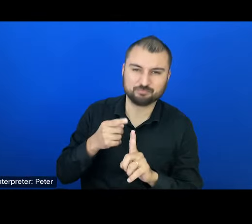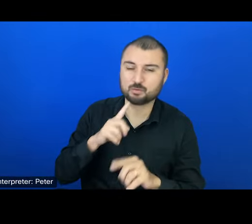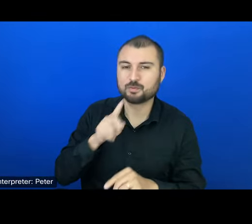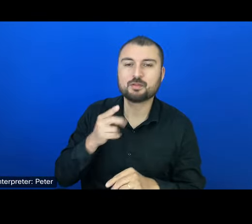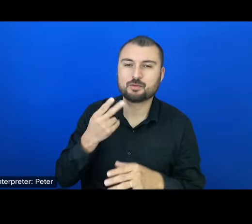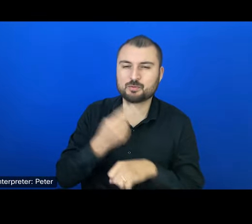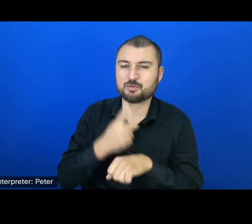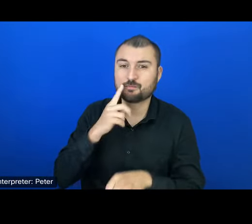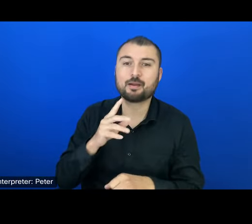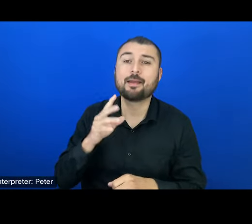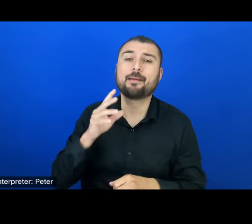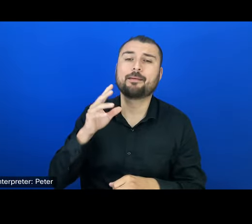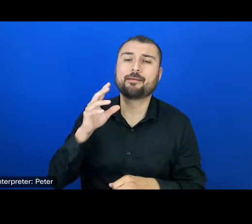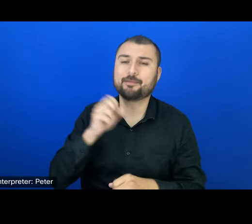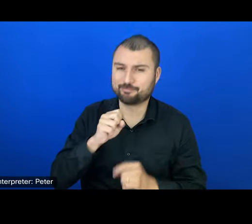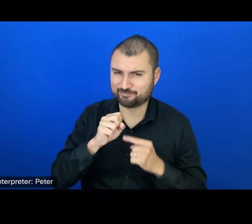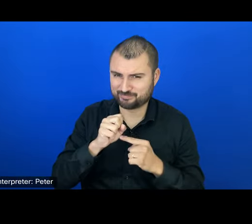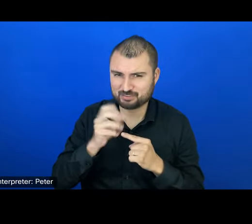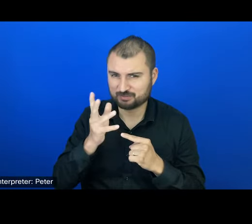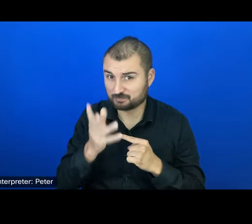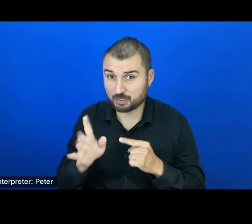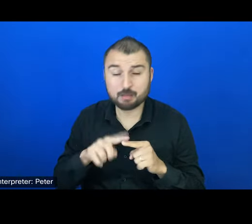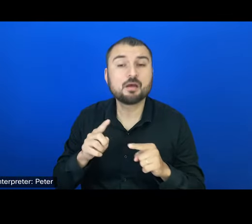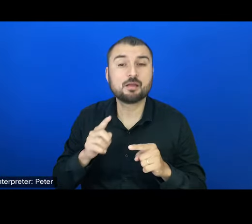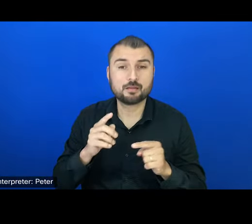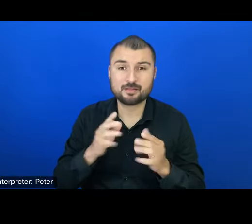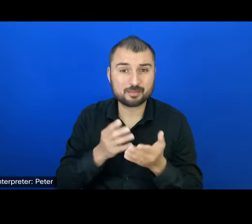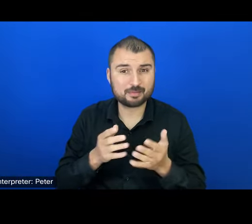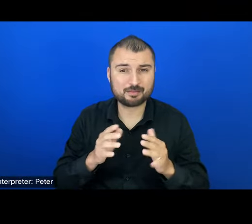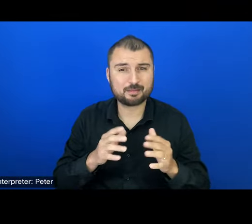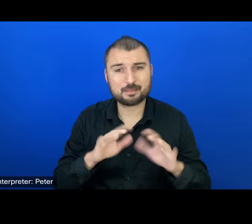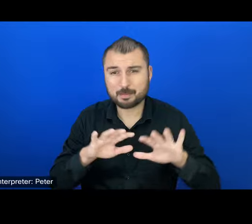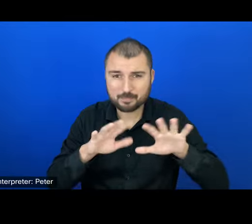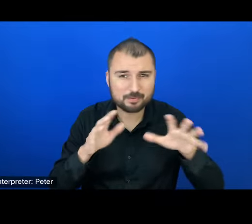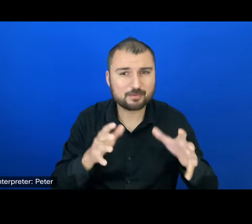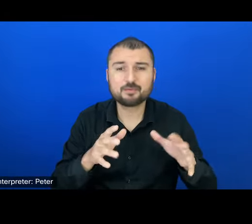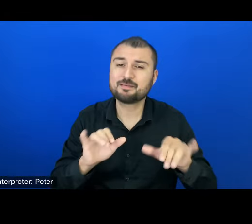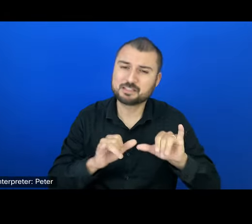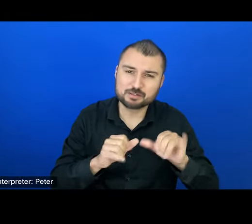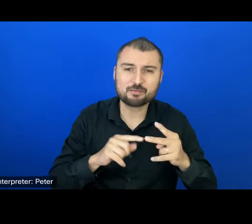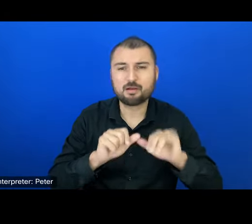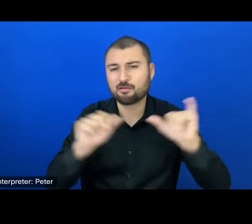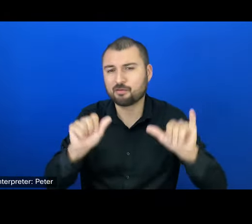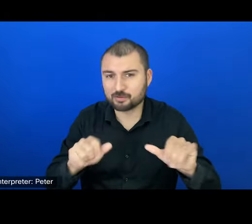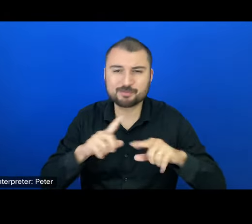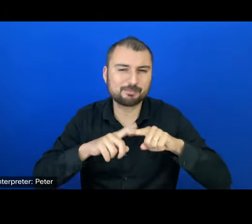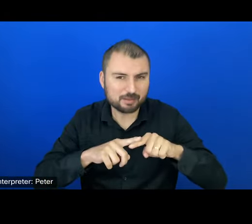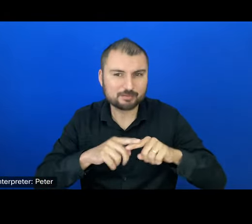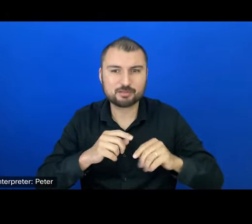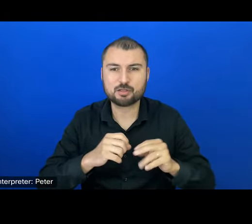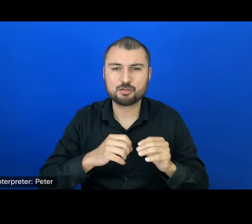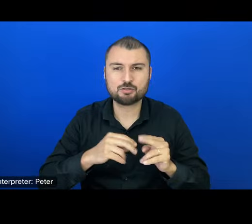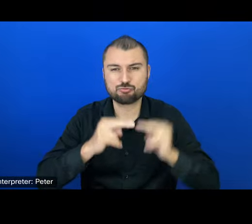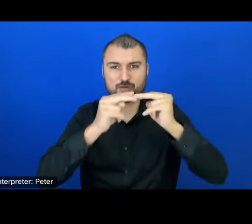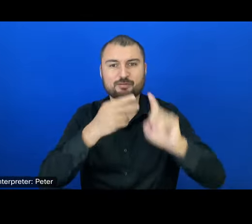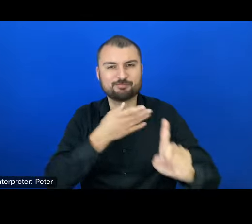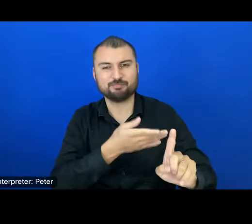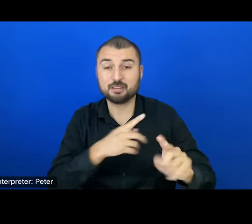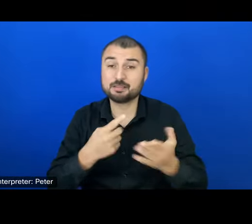estimating. The amount of engineering and architecture depends on the structure, so sometimes I just need a civil